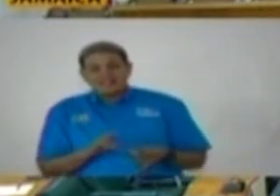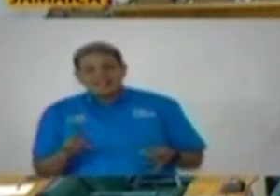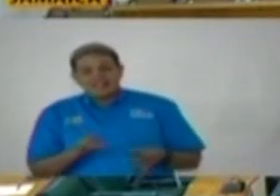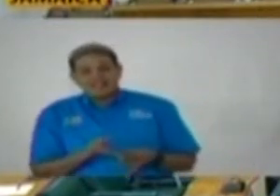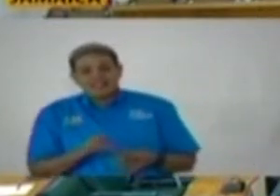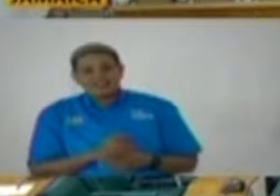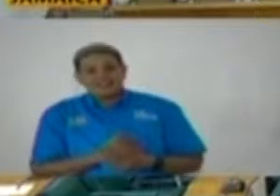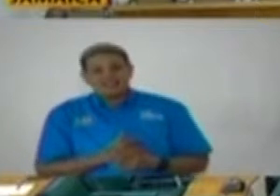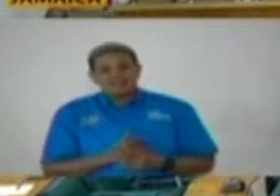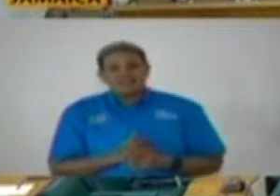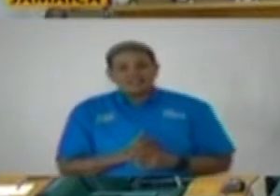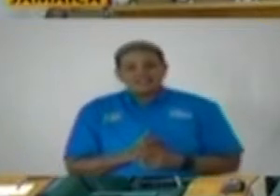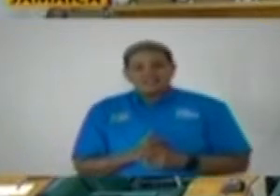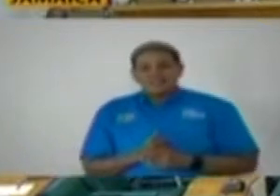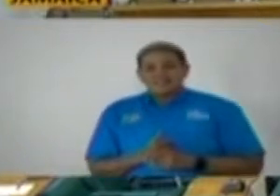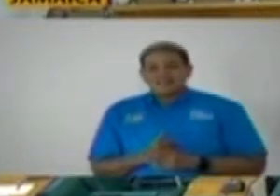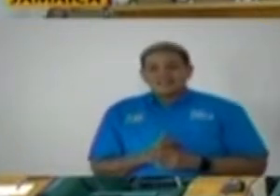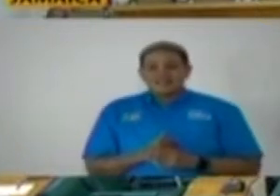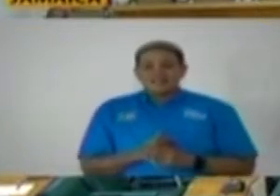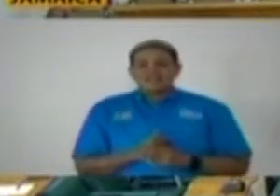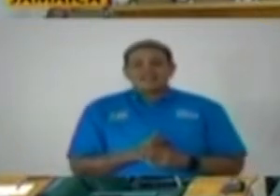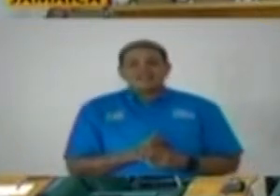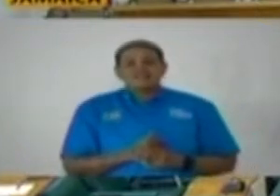He's the chirper in chief.